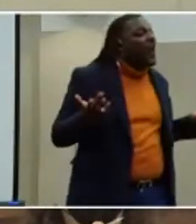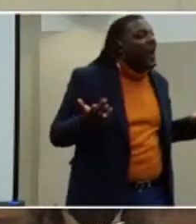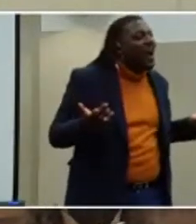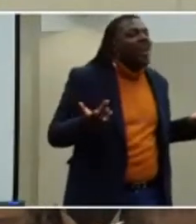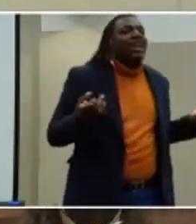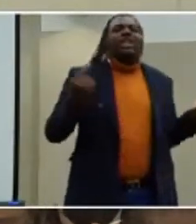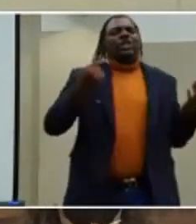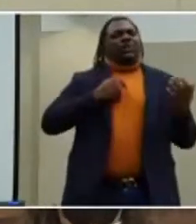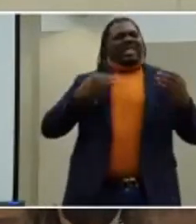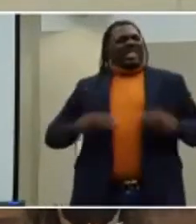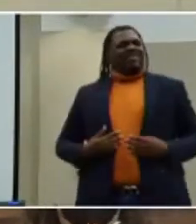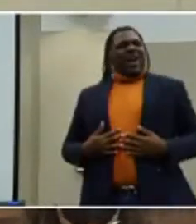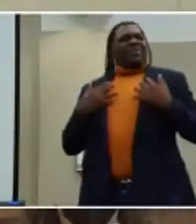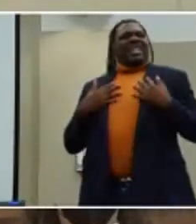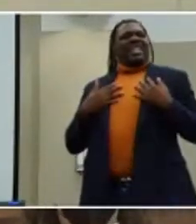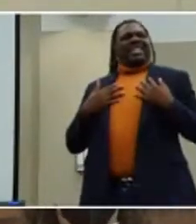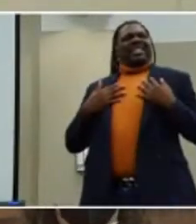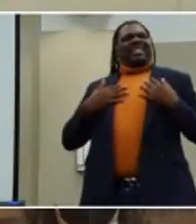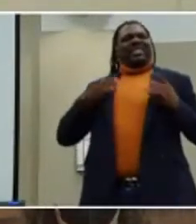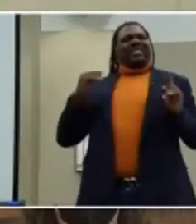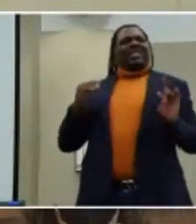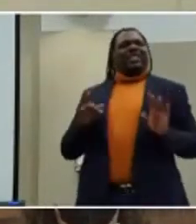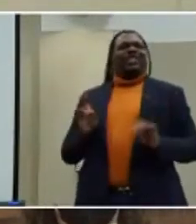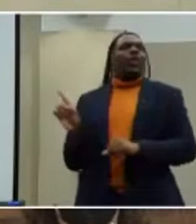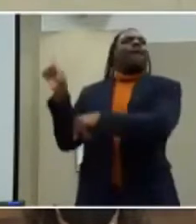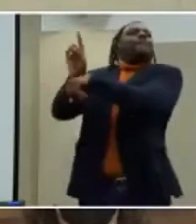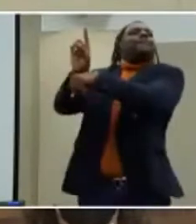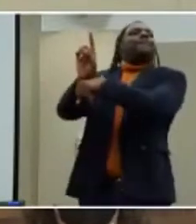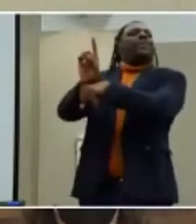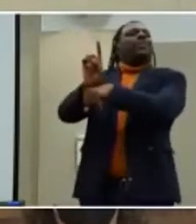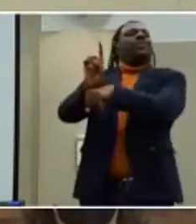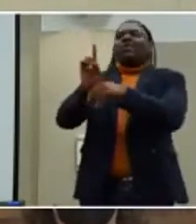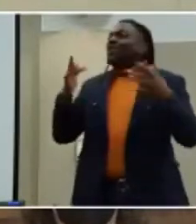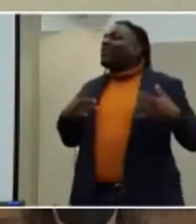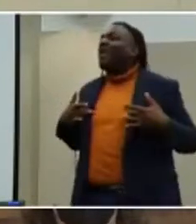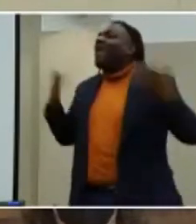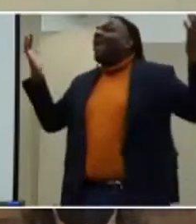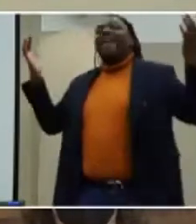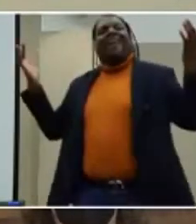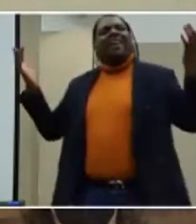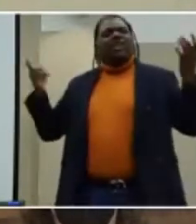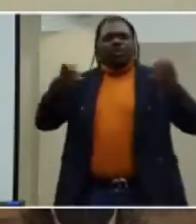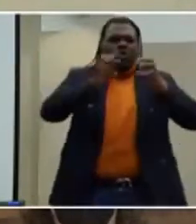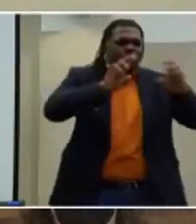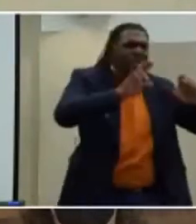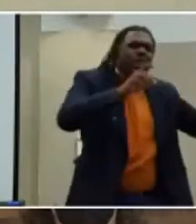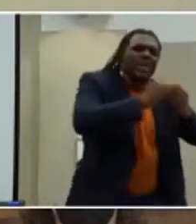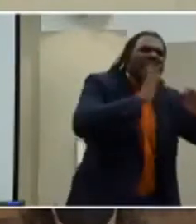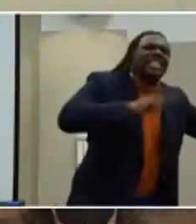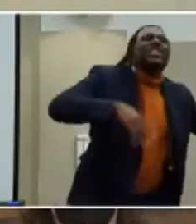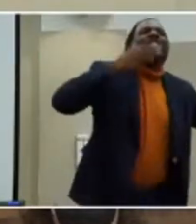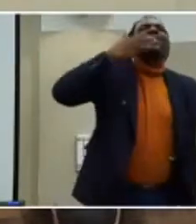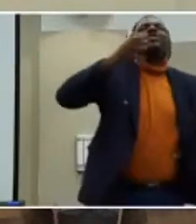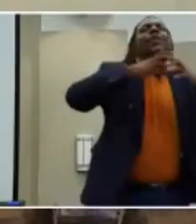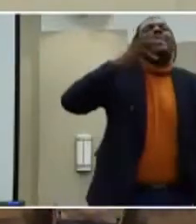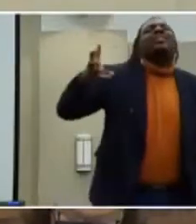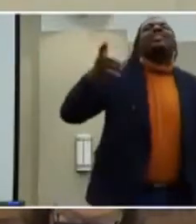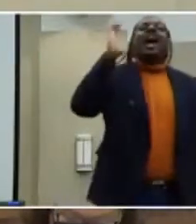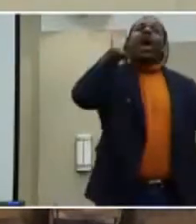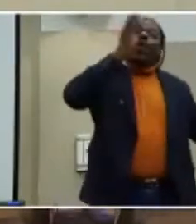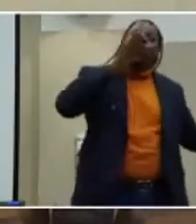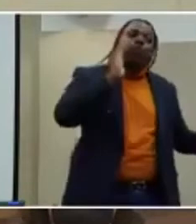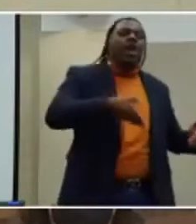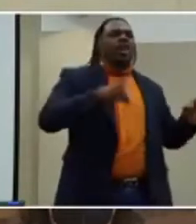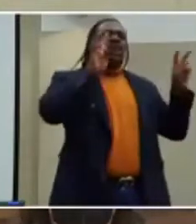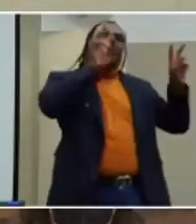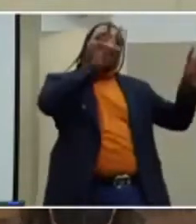you inspired me to show up today to say, what's going on? And you're so ready with the answers. Thank you so much. I'll be looking